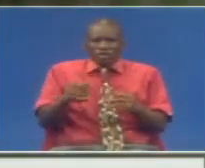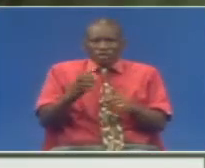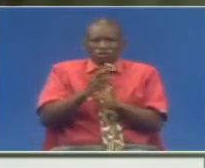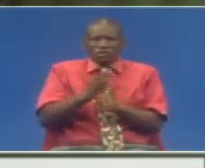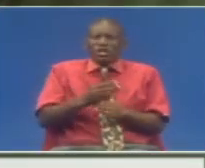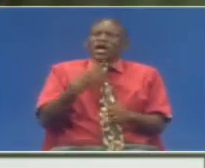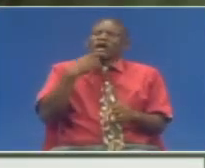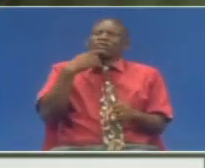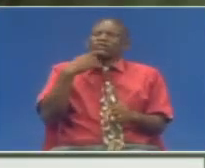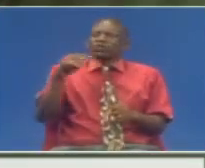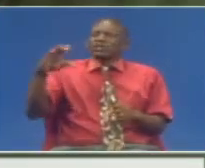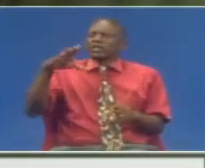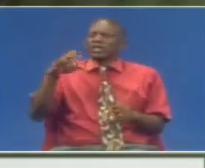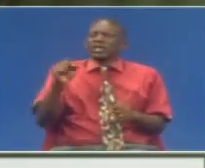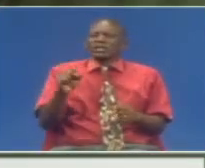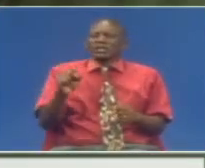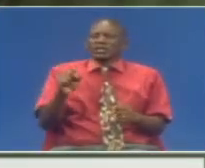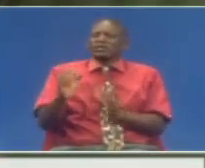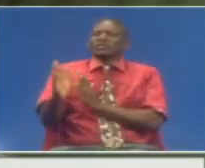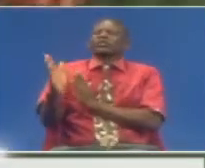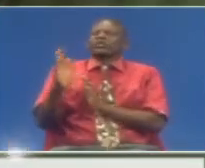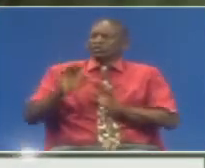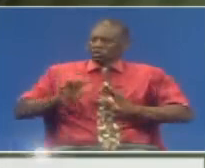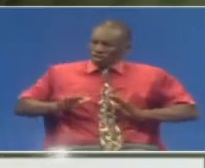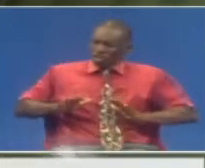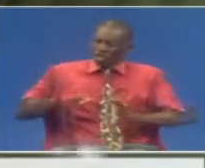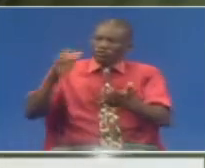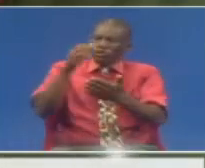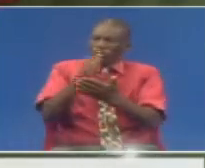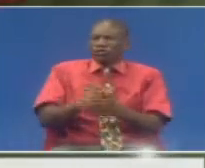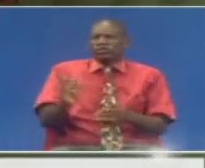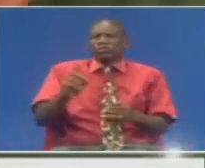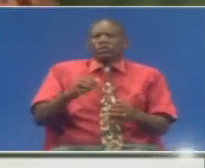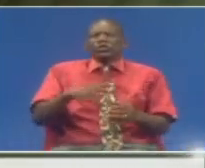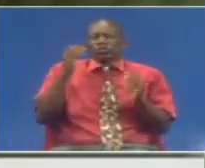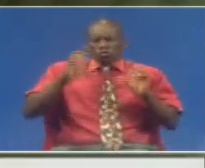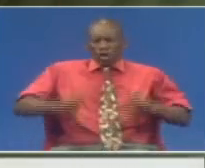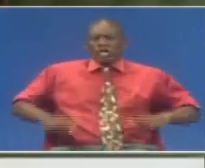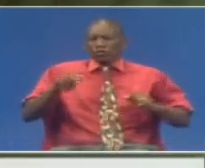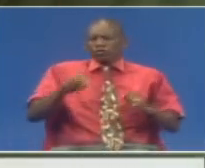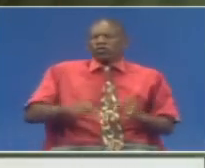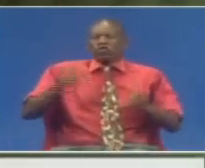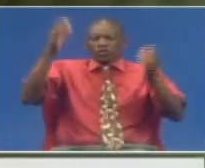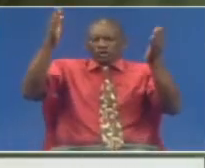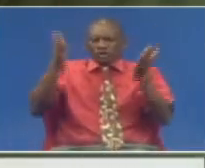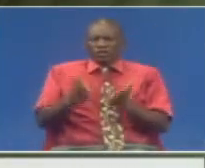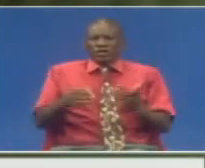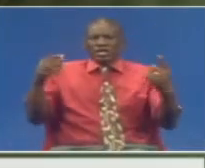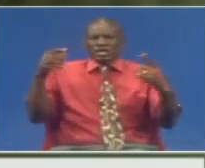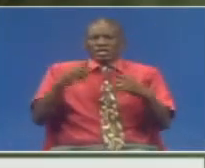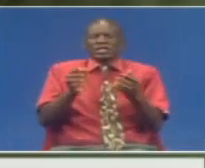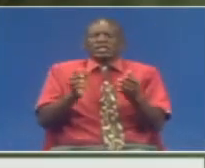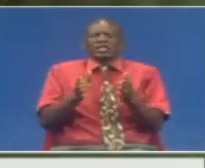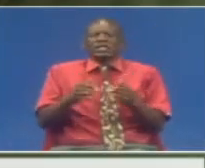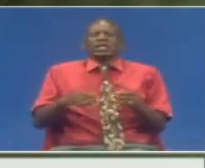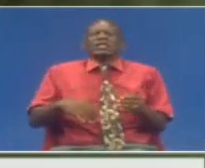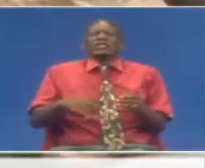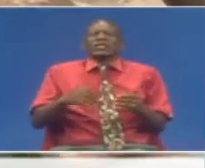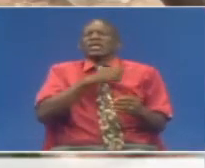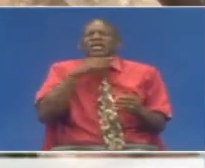Professor Kindiki atoke ofisi Nairobi, aende aishi kule North Rift mpaka hiyo mambo ya wananchi kupoteza maisha